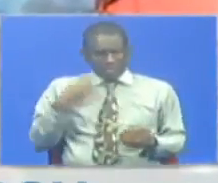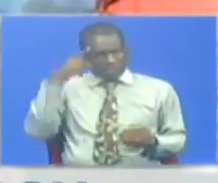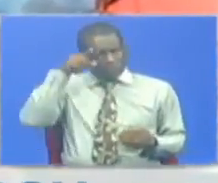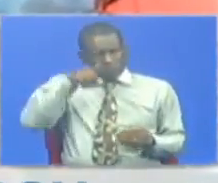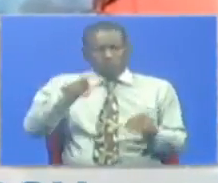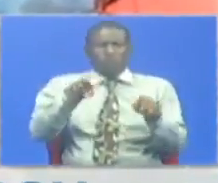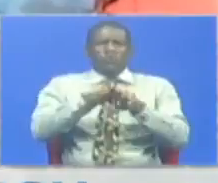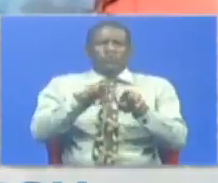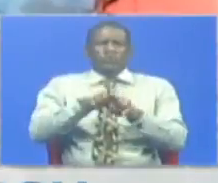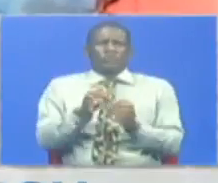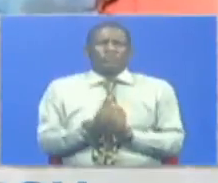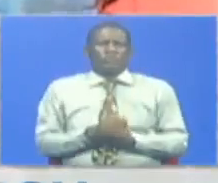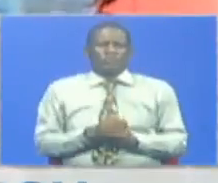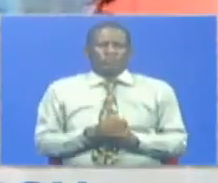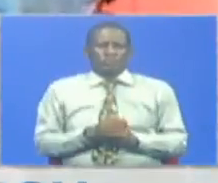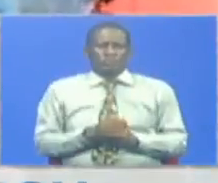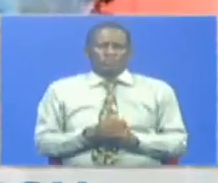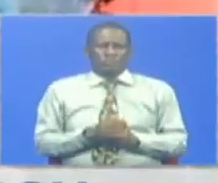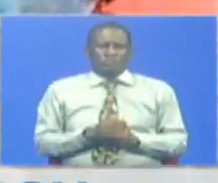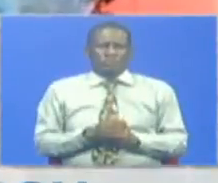too.